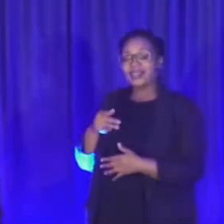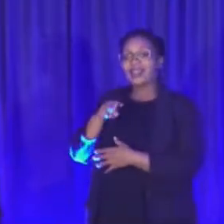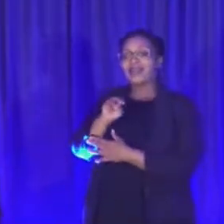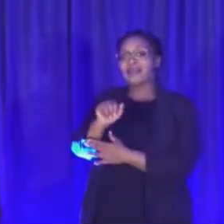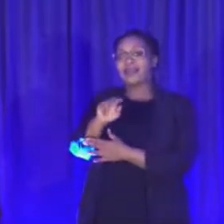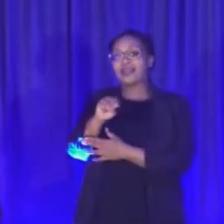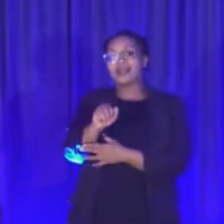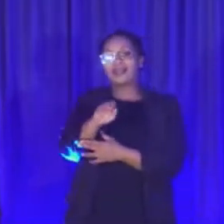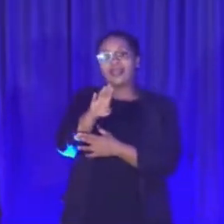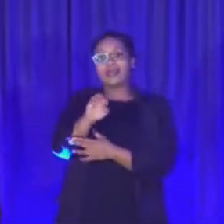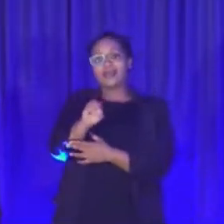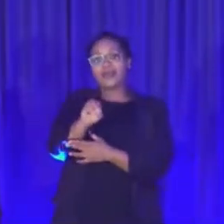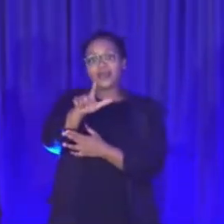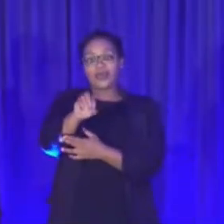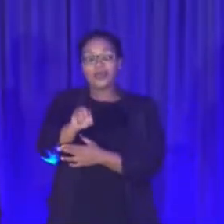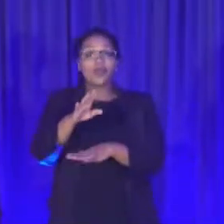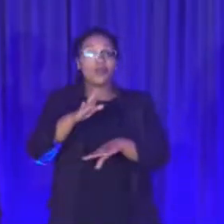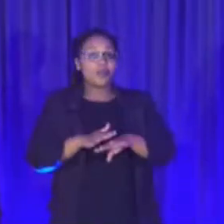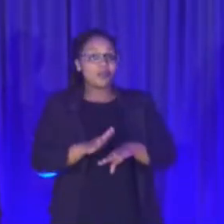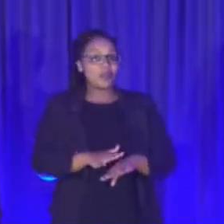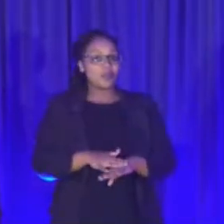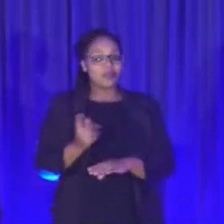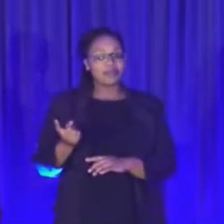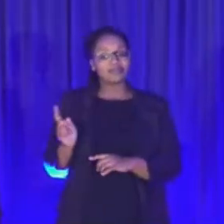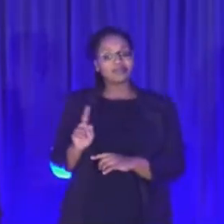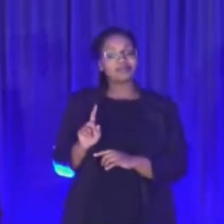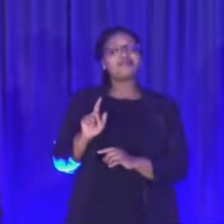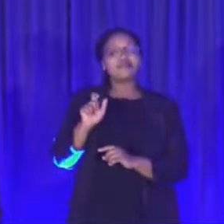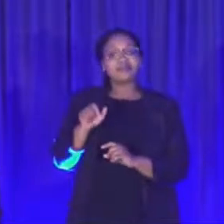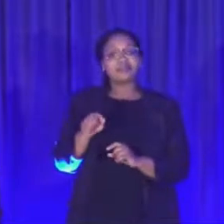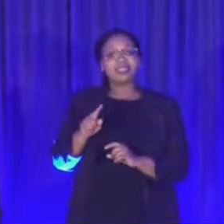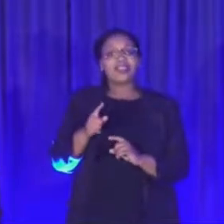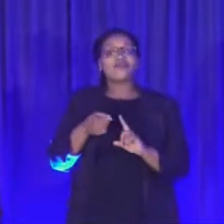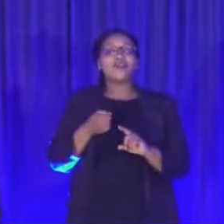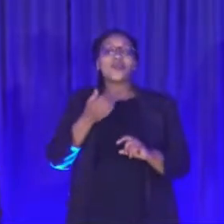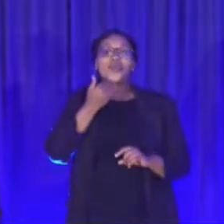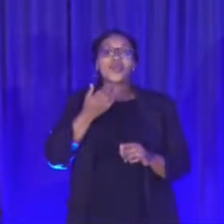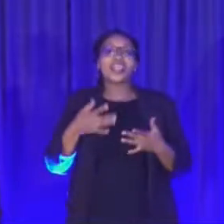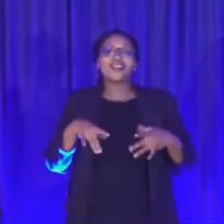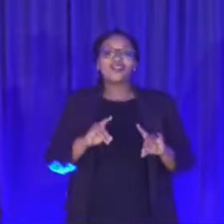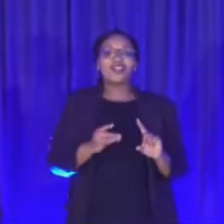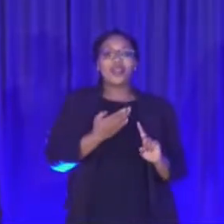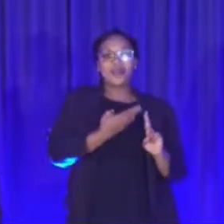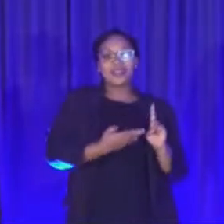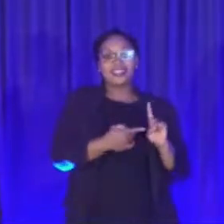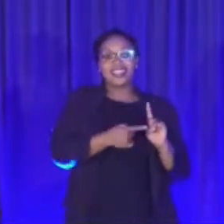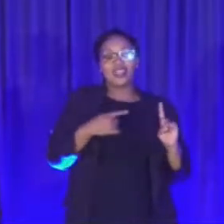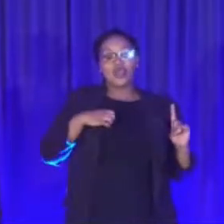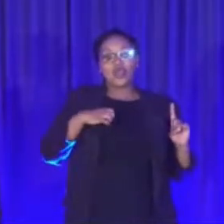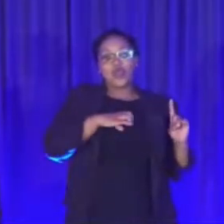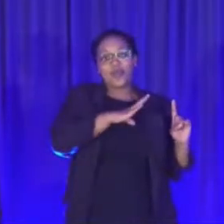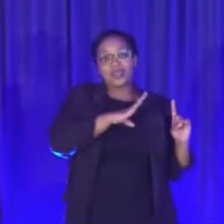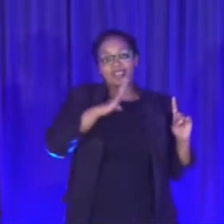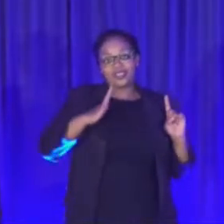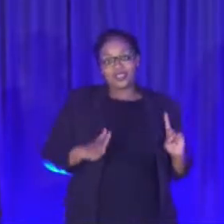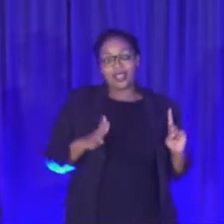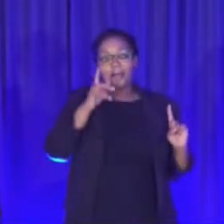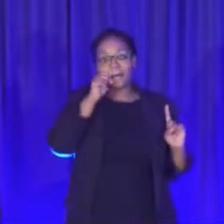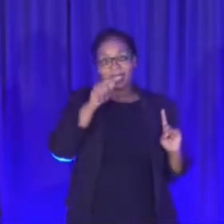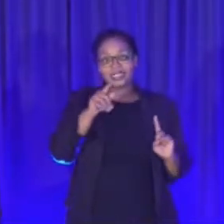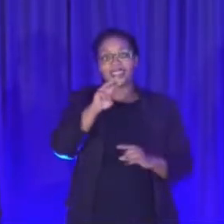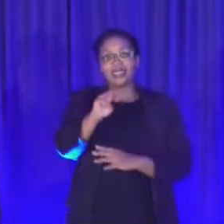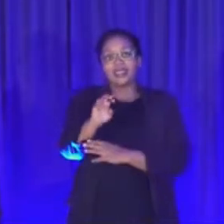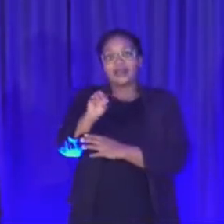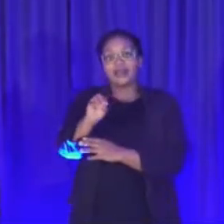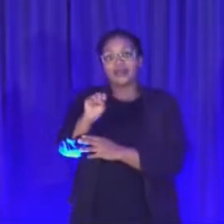let's get into some more remarks coming through from our chairperson, Commissioner Mr. Mosotho